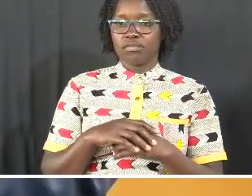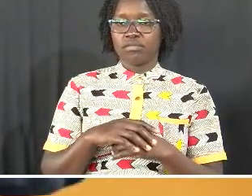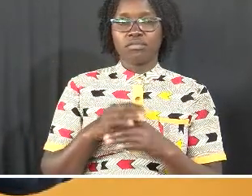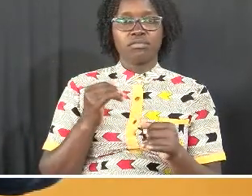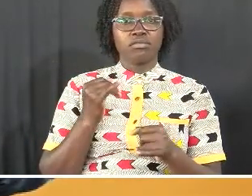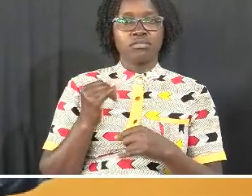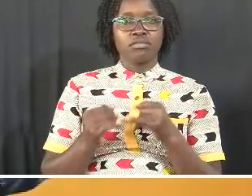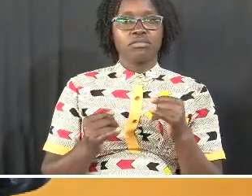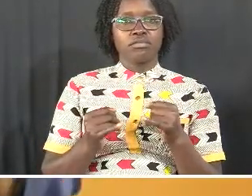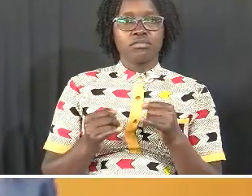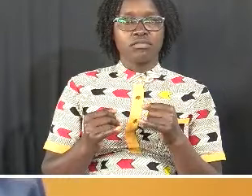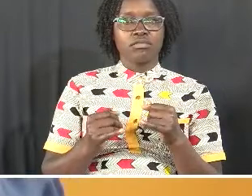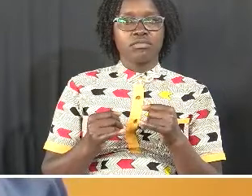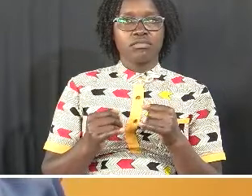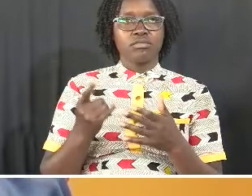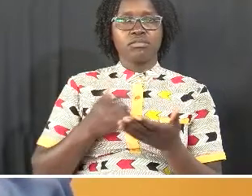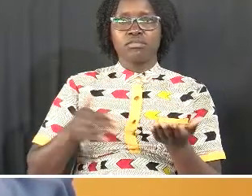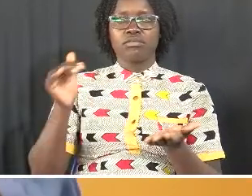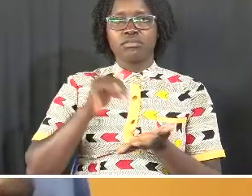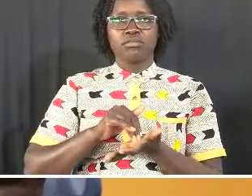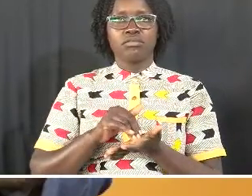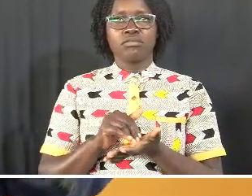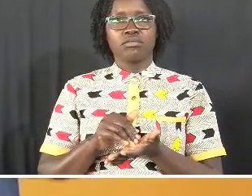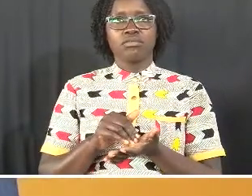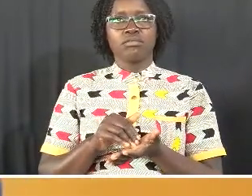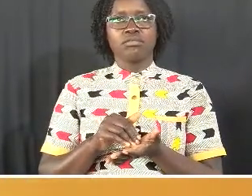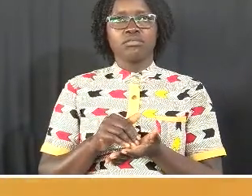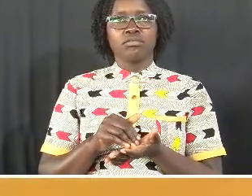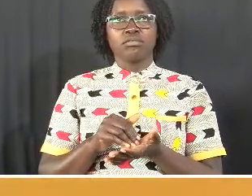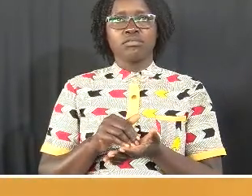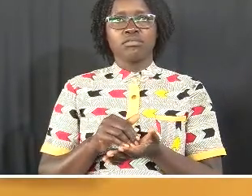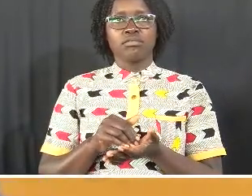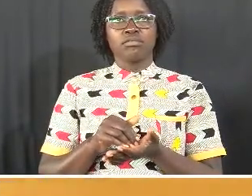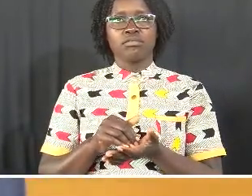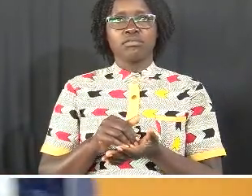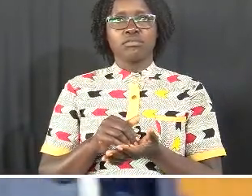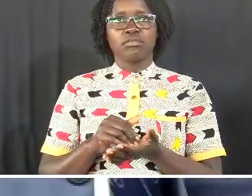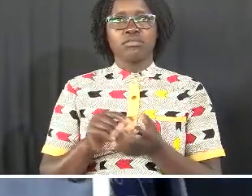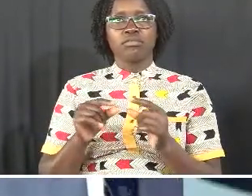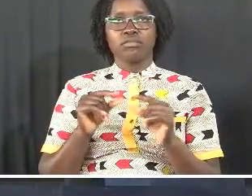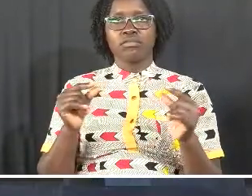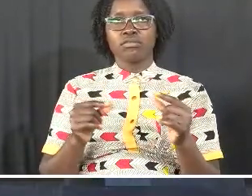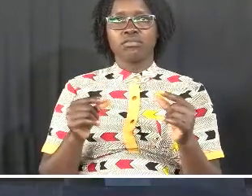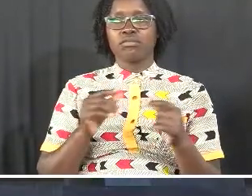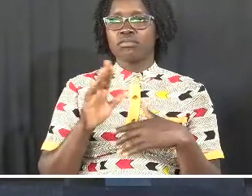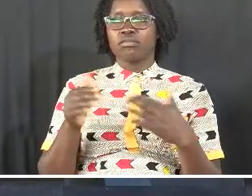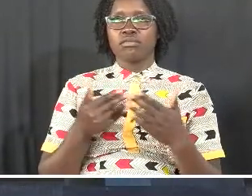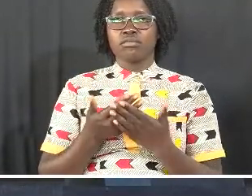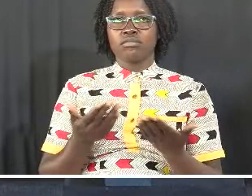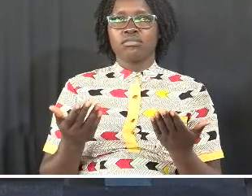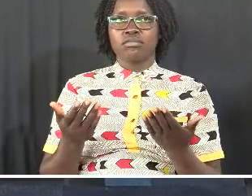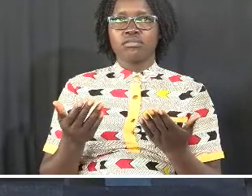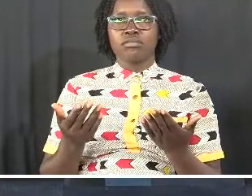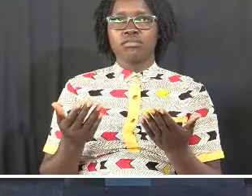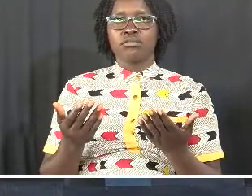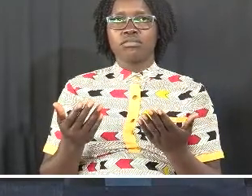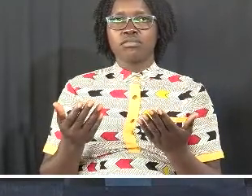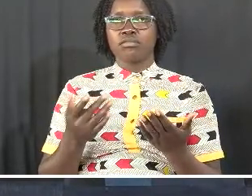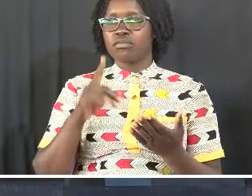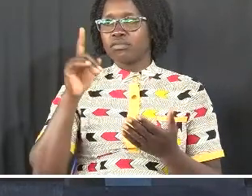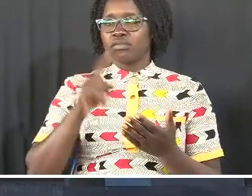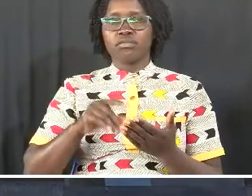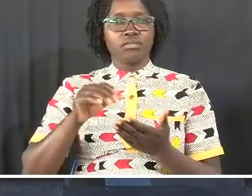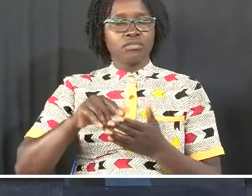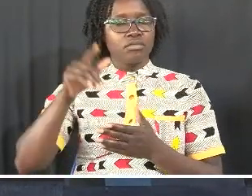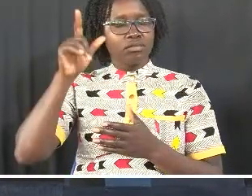Lastly, what else do I need to do? This is the greatest point of all the points I've said since I began. So you must listen